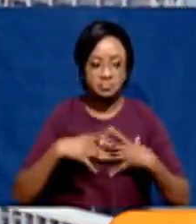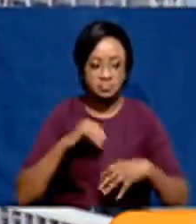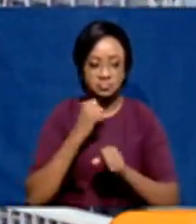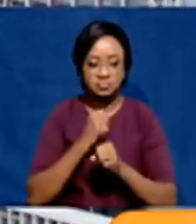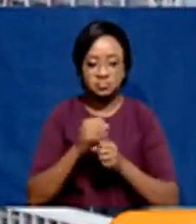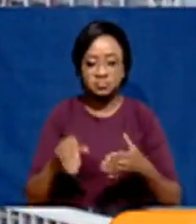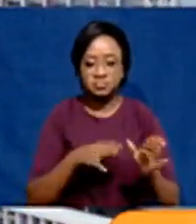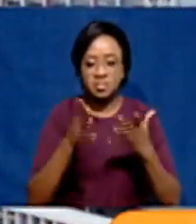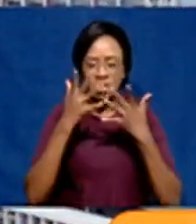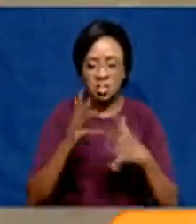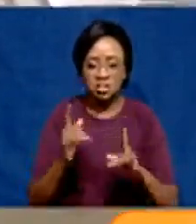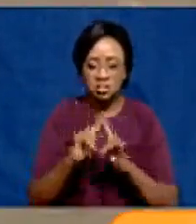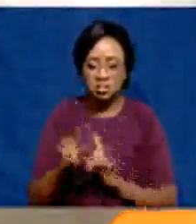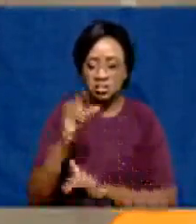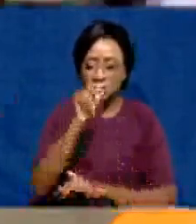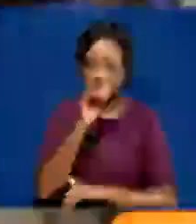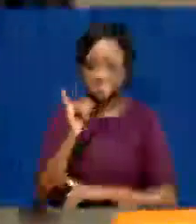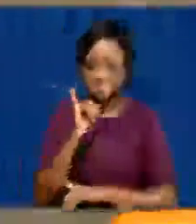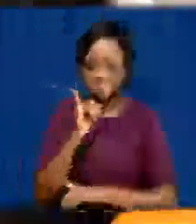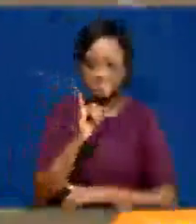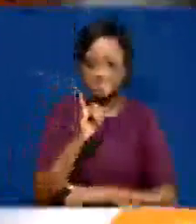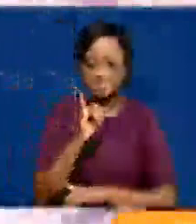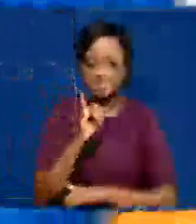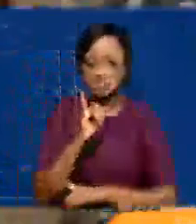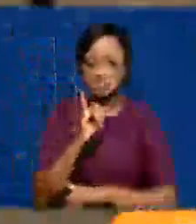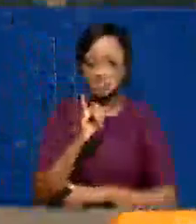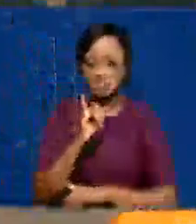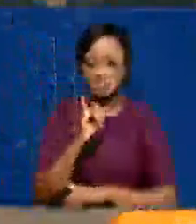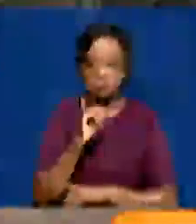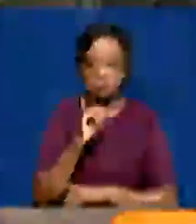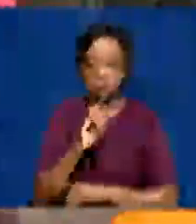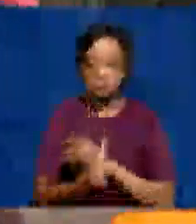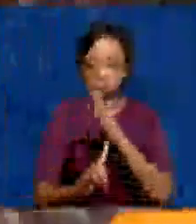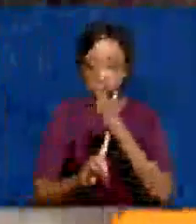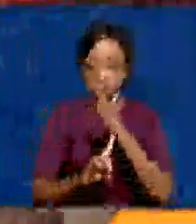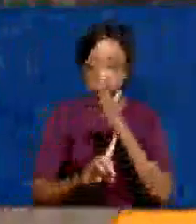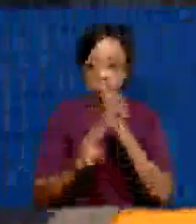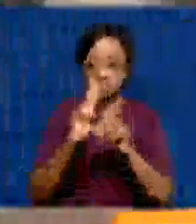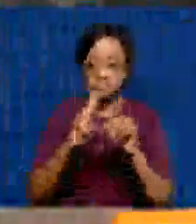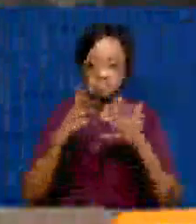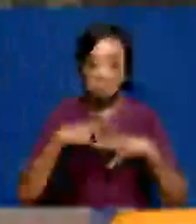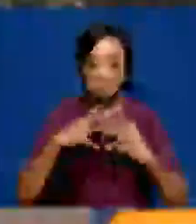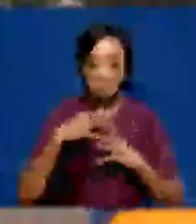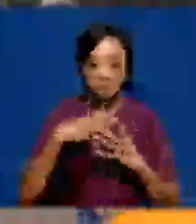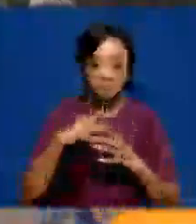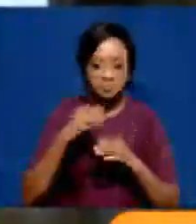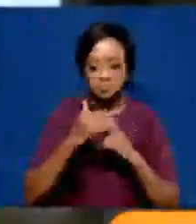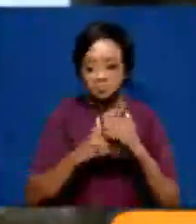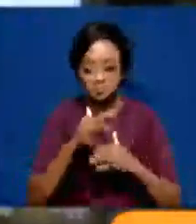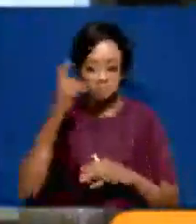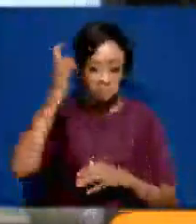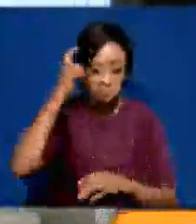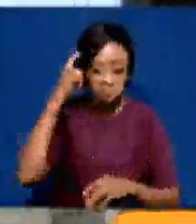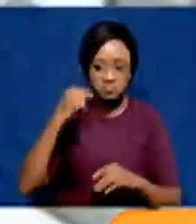rise. Artificial intelligence, abbreviated as AI, refers to the simulation of human intelligence processes